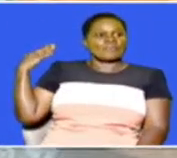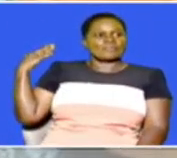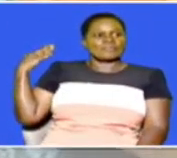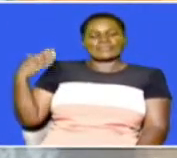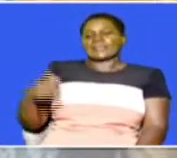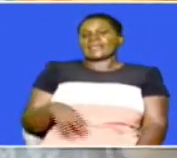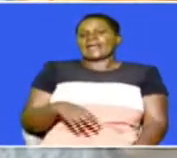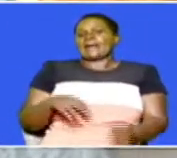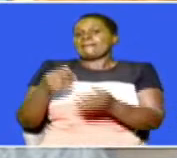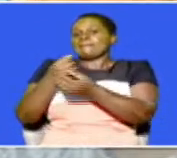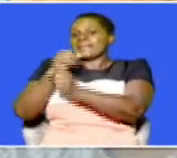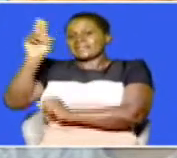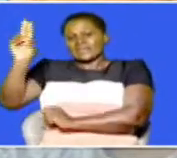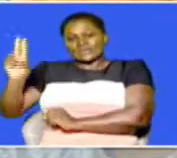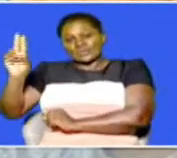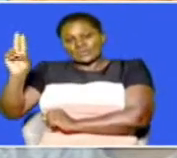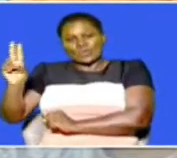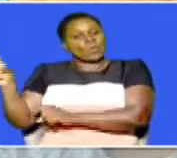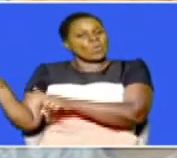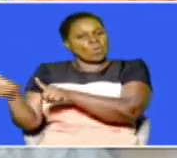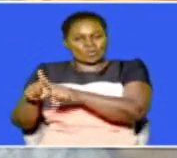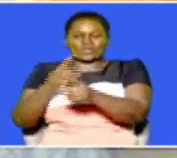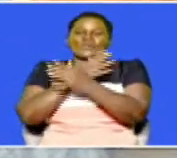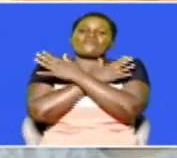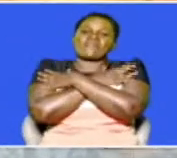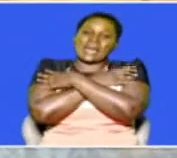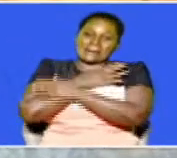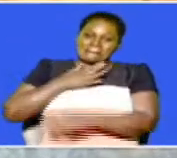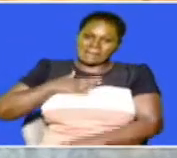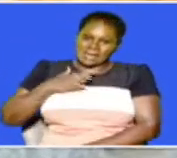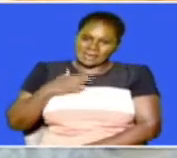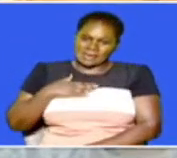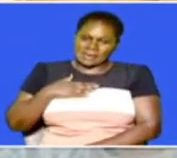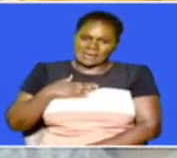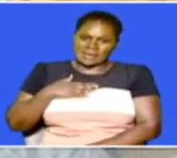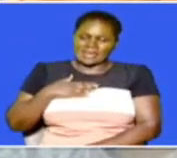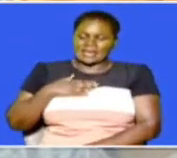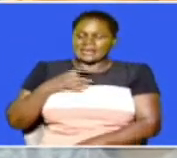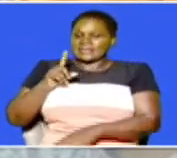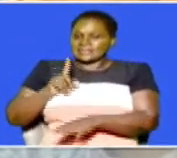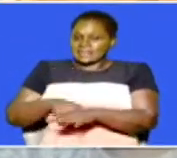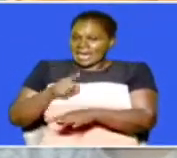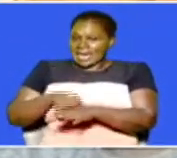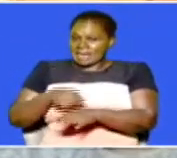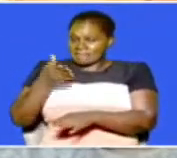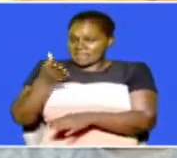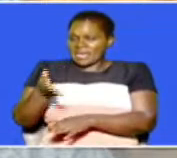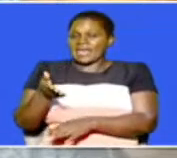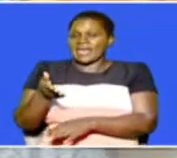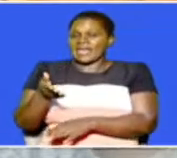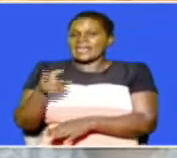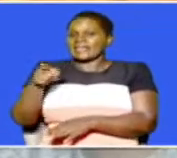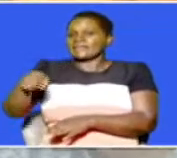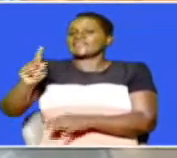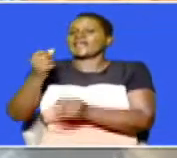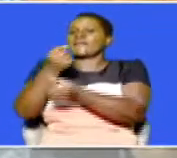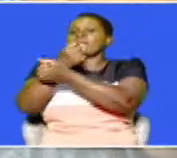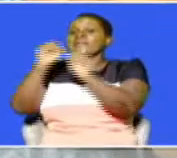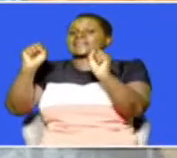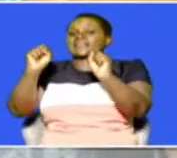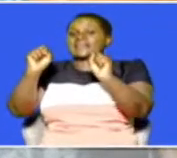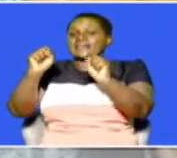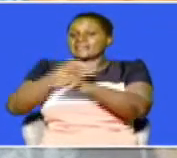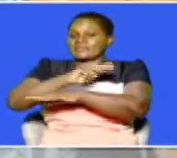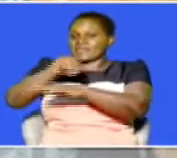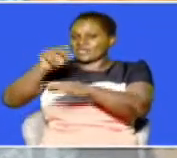And President Kibaki was also a friend of mine. And at that point, he was the President of the